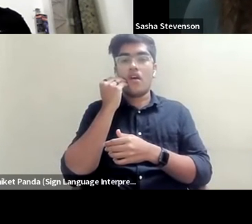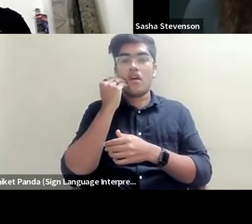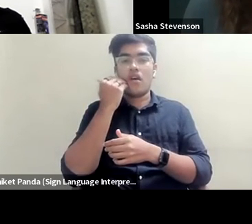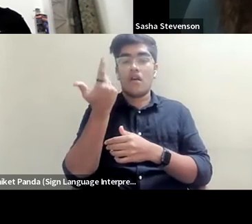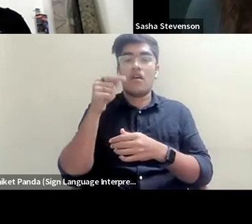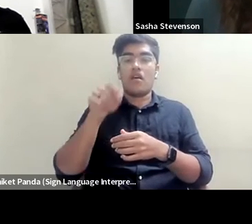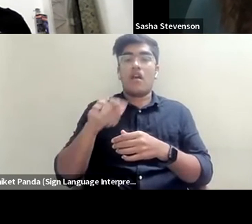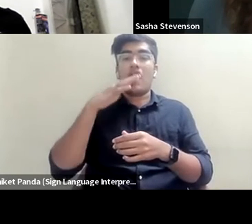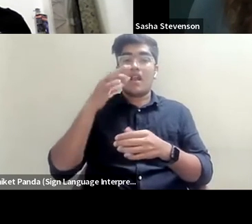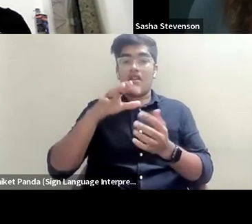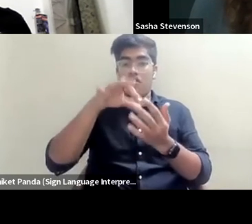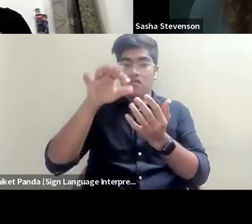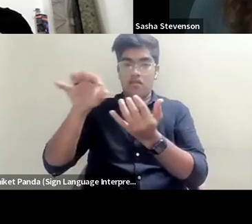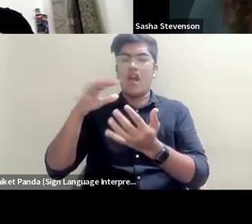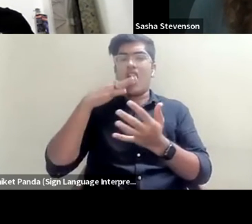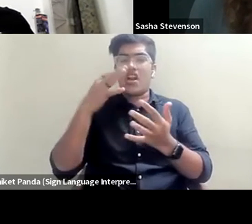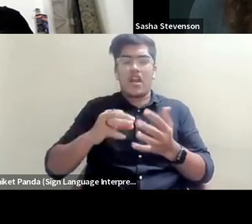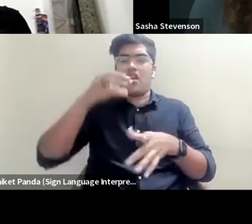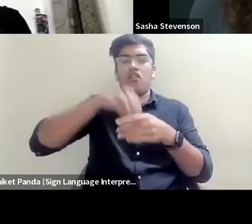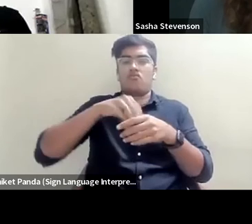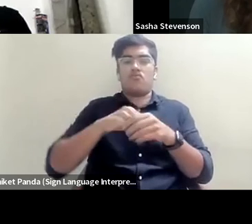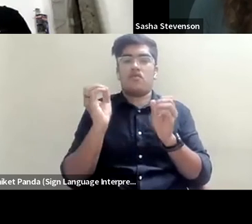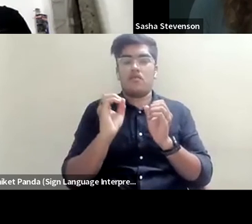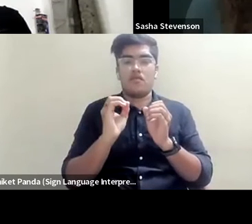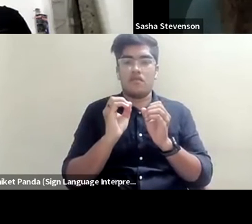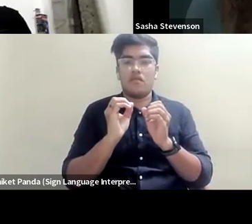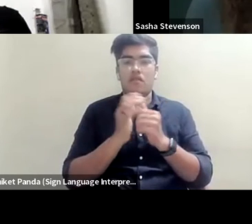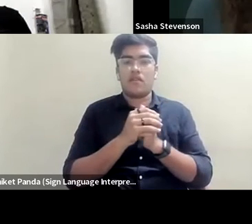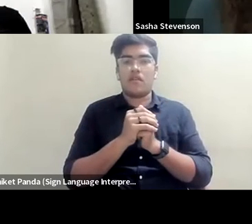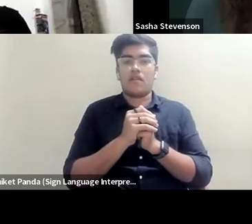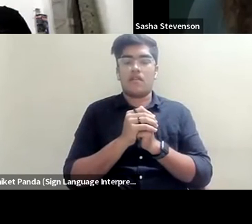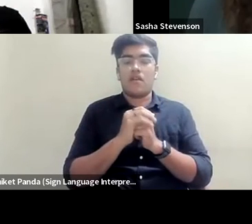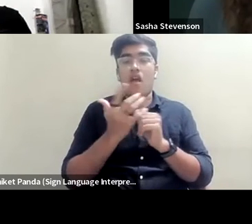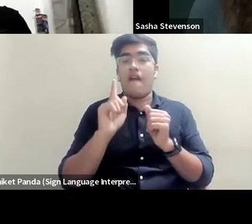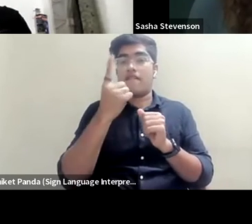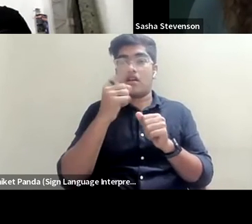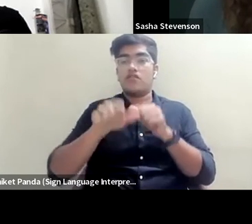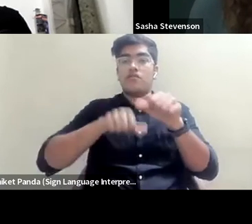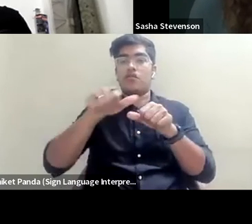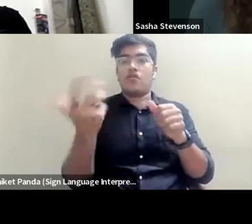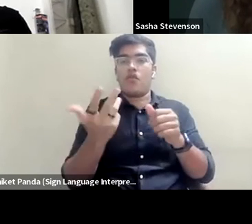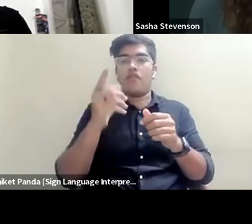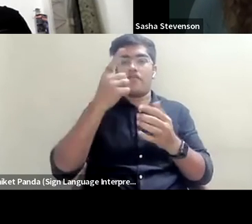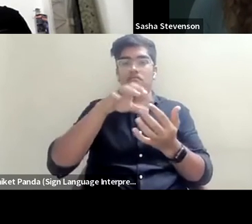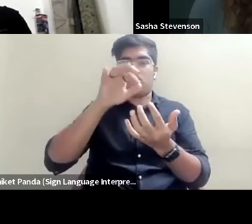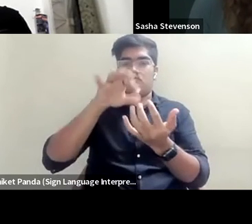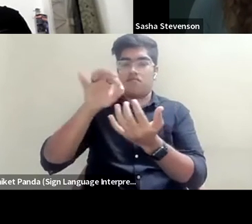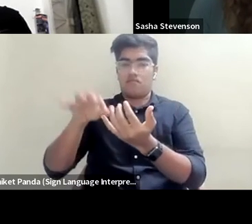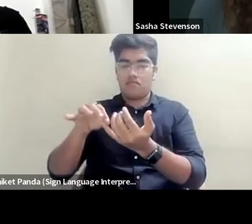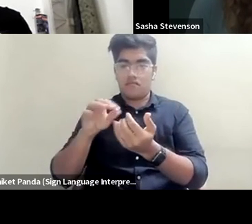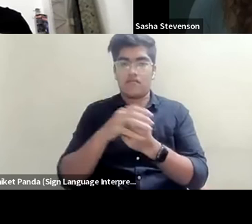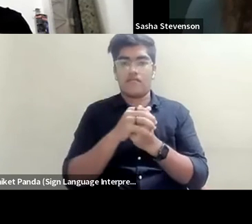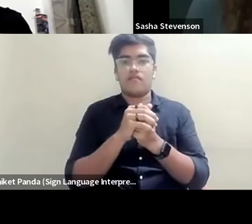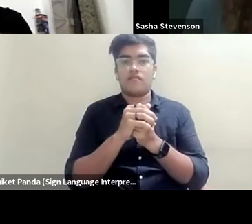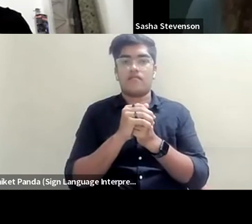never completely inclusive. But the first process is nomination, and